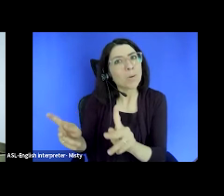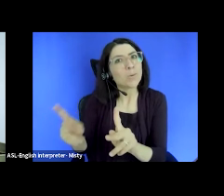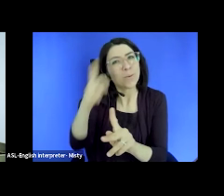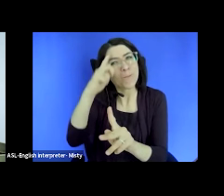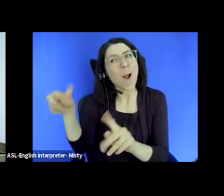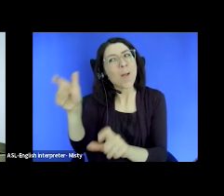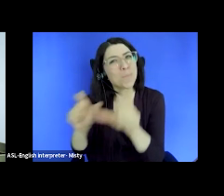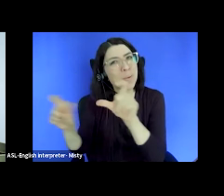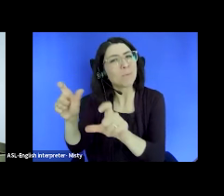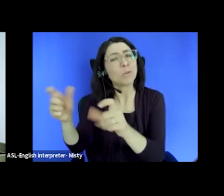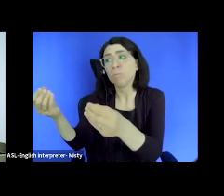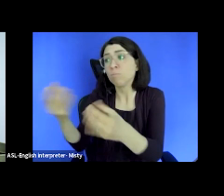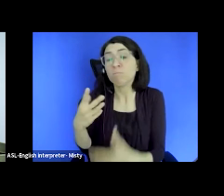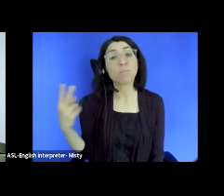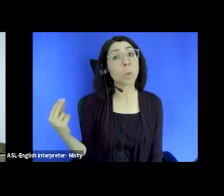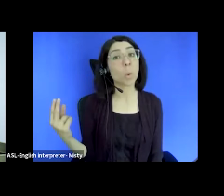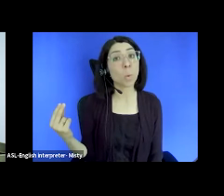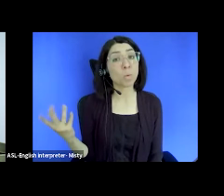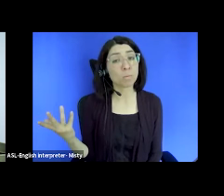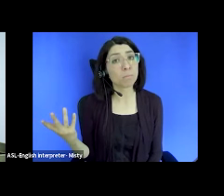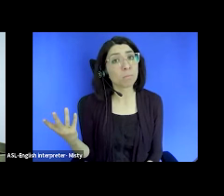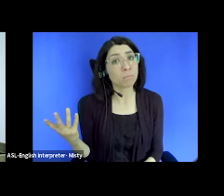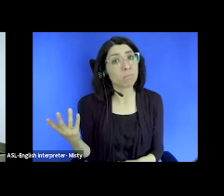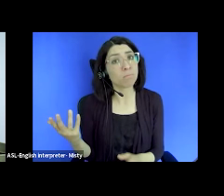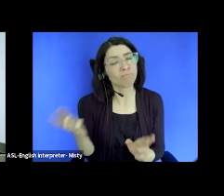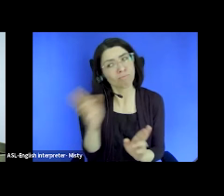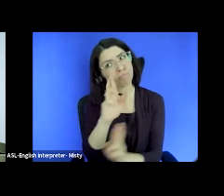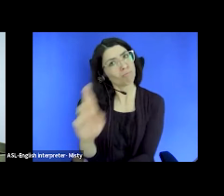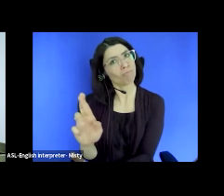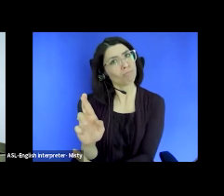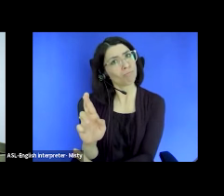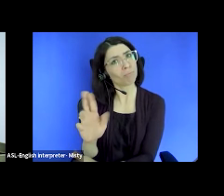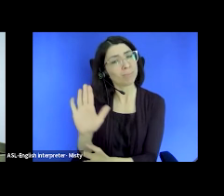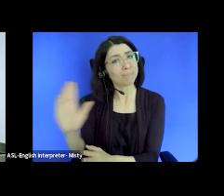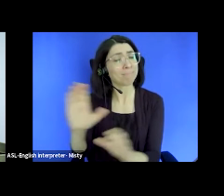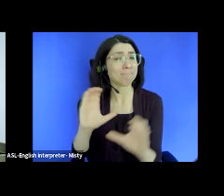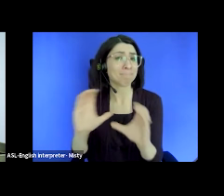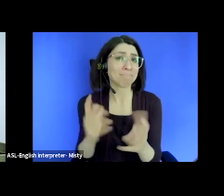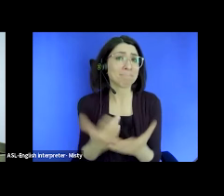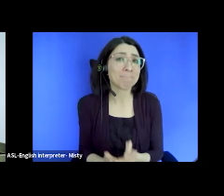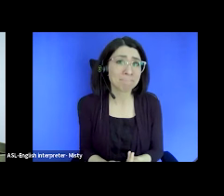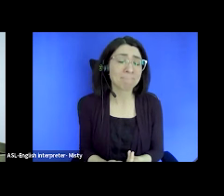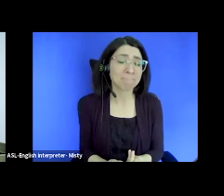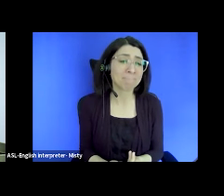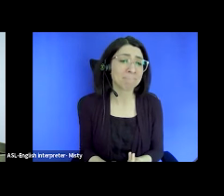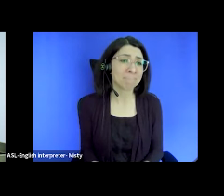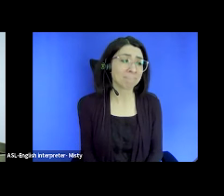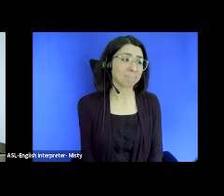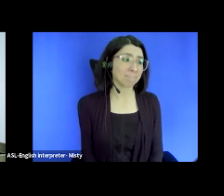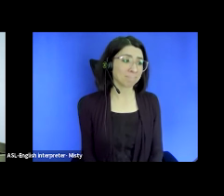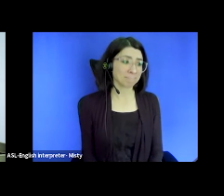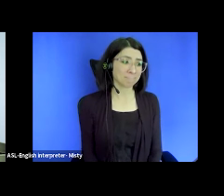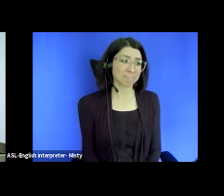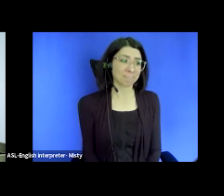is conducive of assertive communication. Okay.